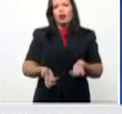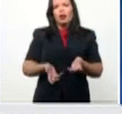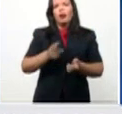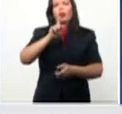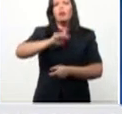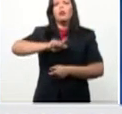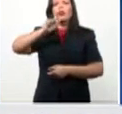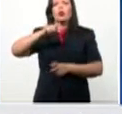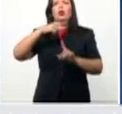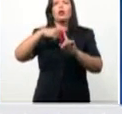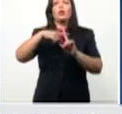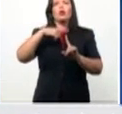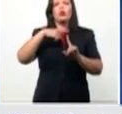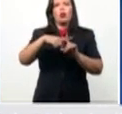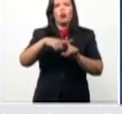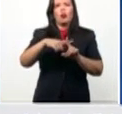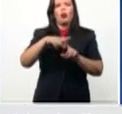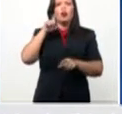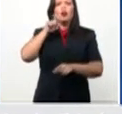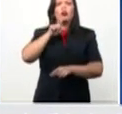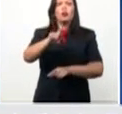per